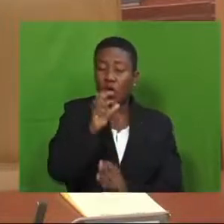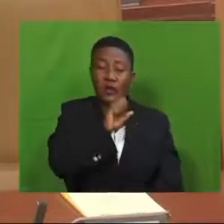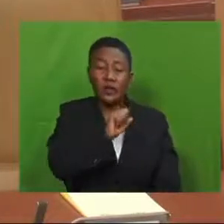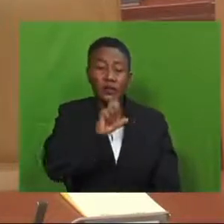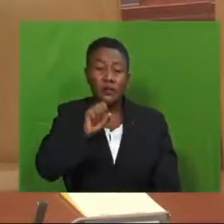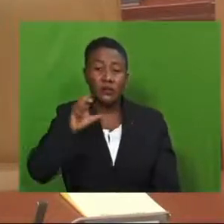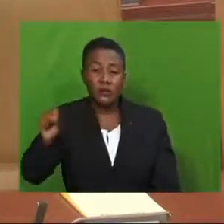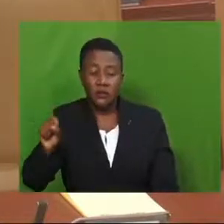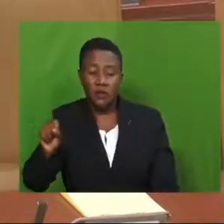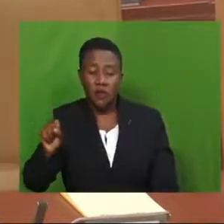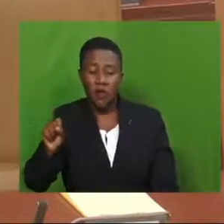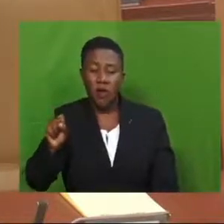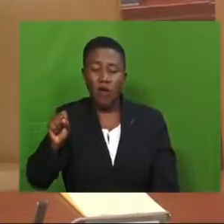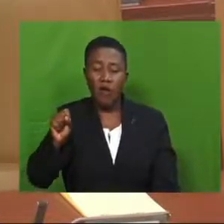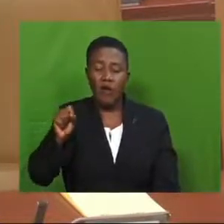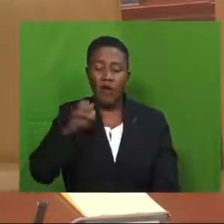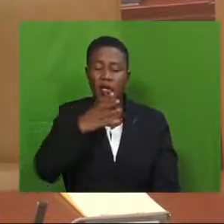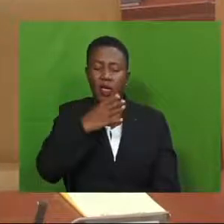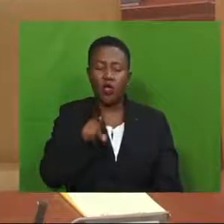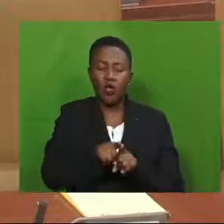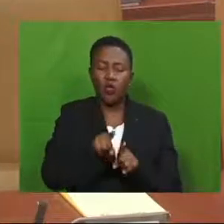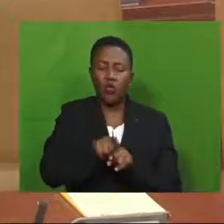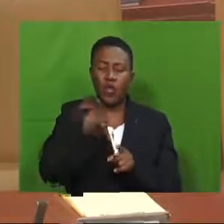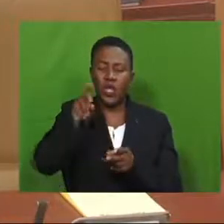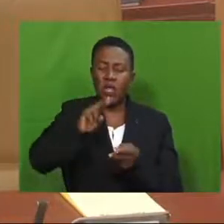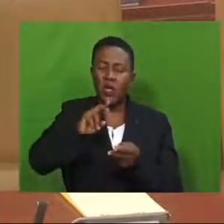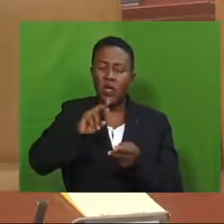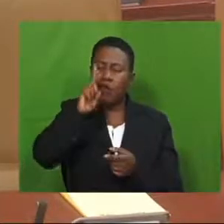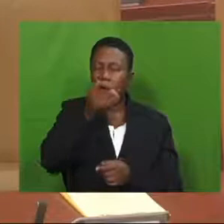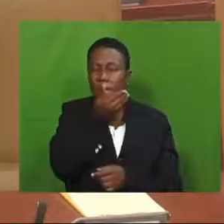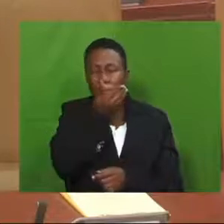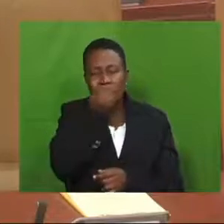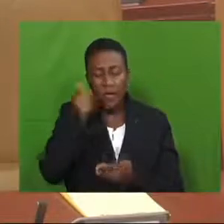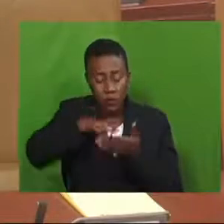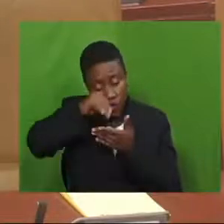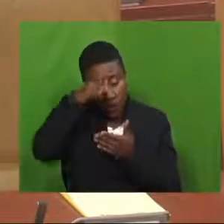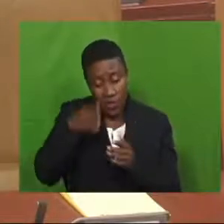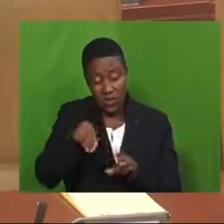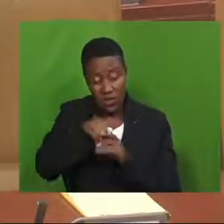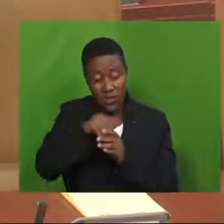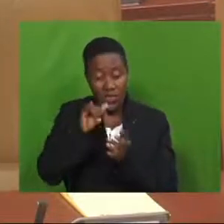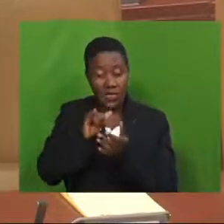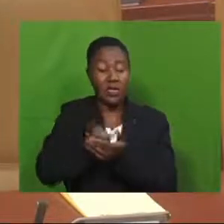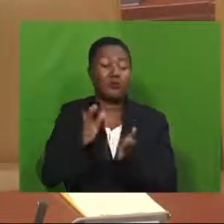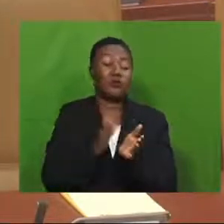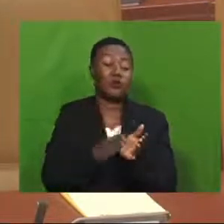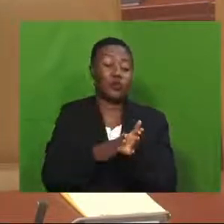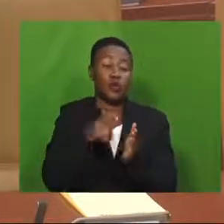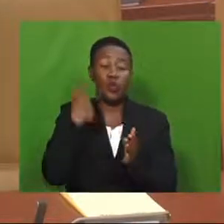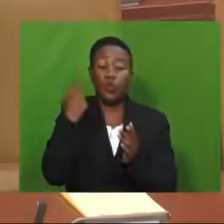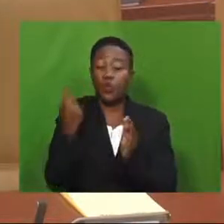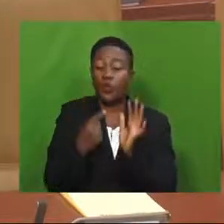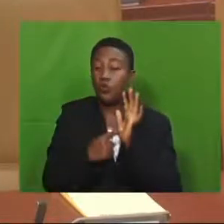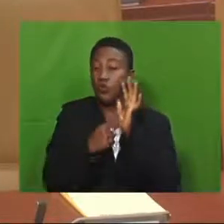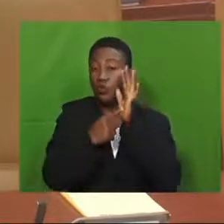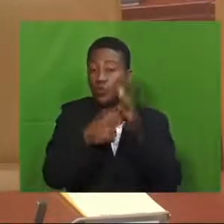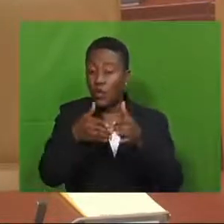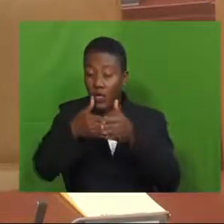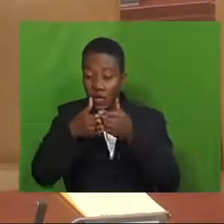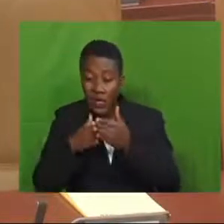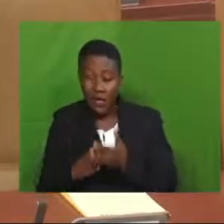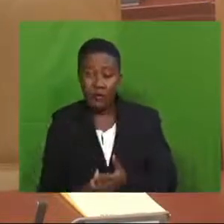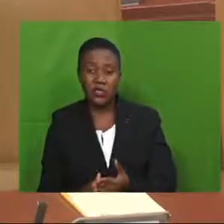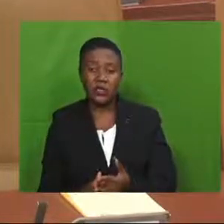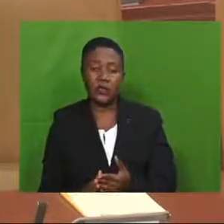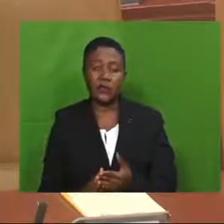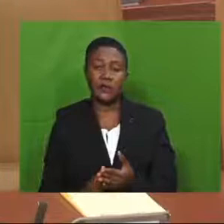was marked as one of the best students and well-respected students who showed leadership and class at the time